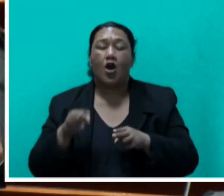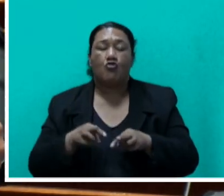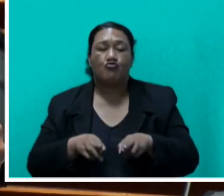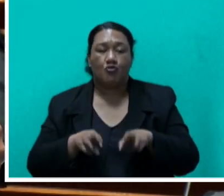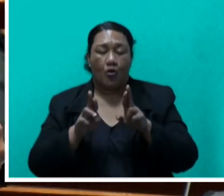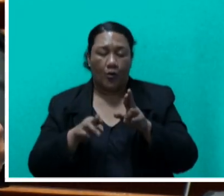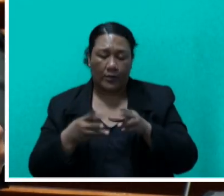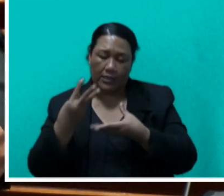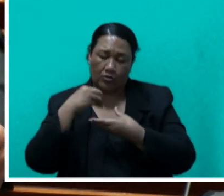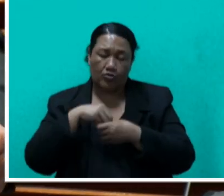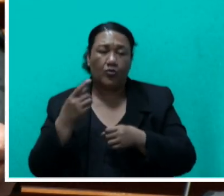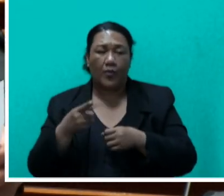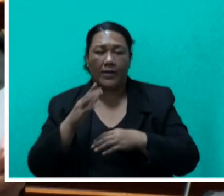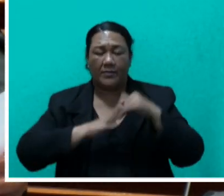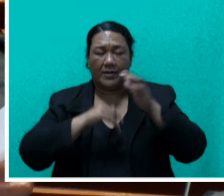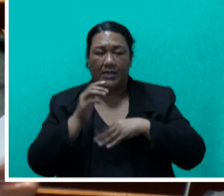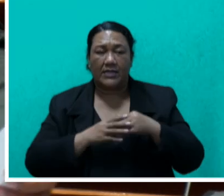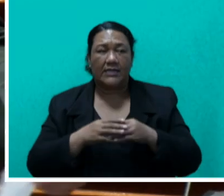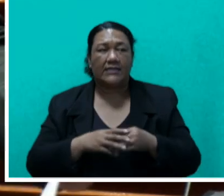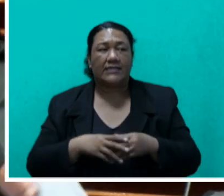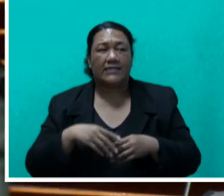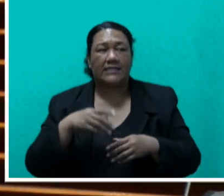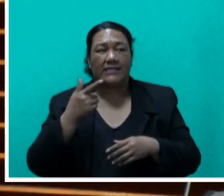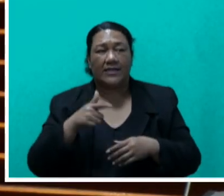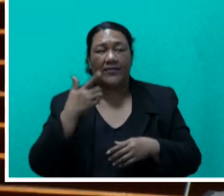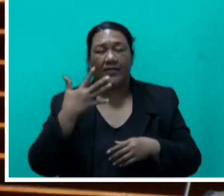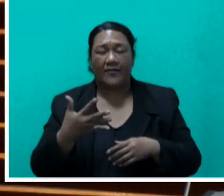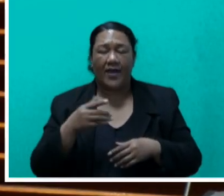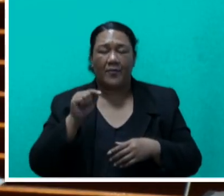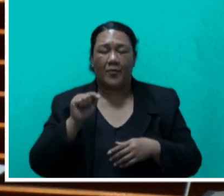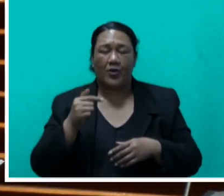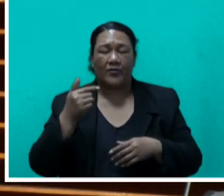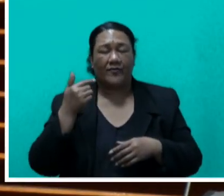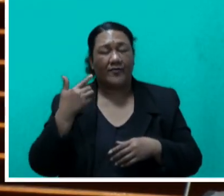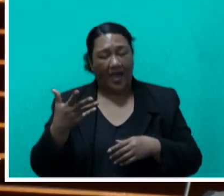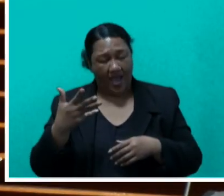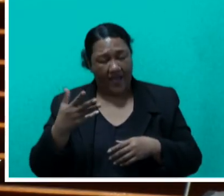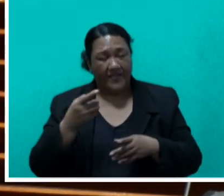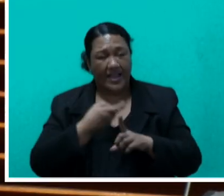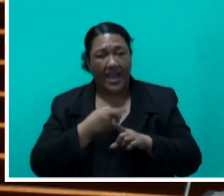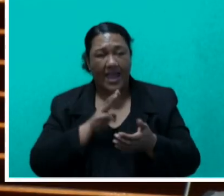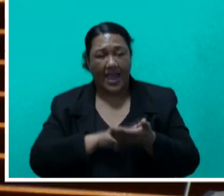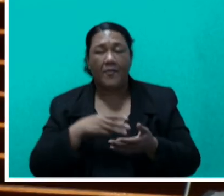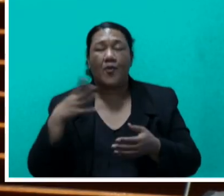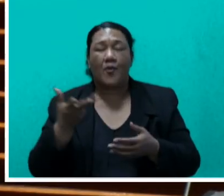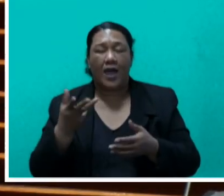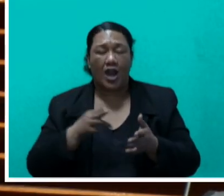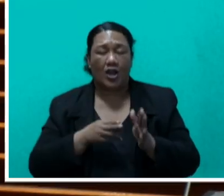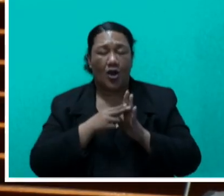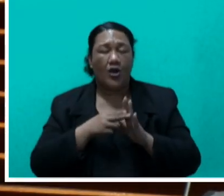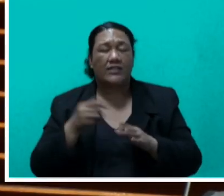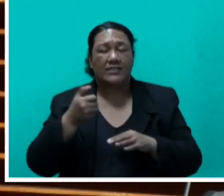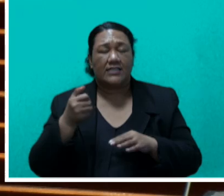This includes the construction of 75.5 kilometers in the Northern Division, 16.9 kilometers in the Western